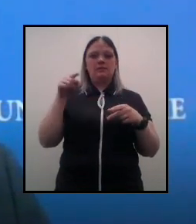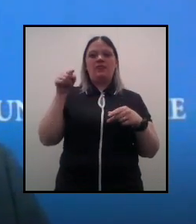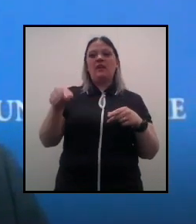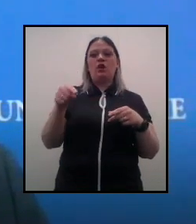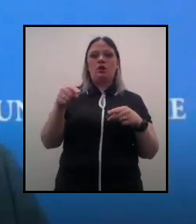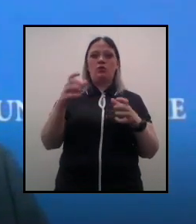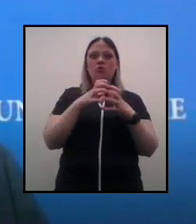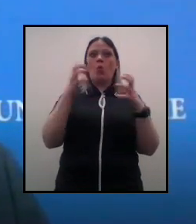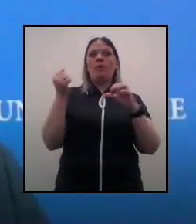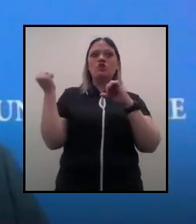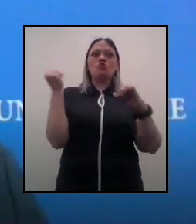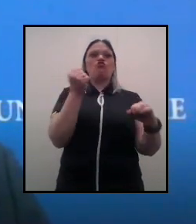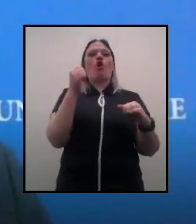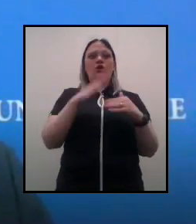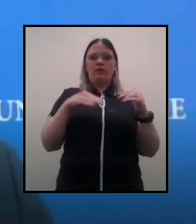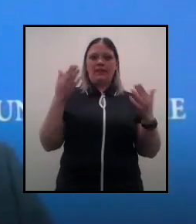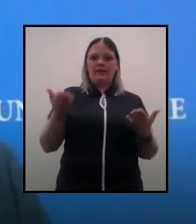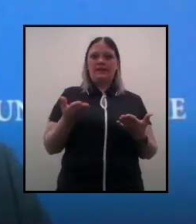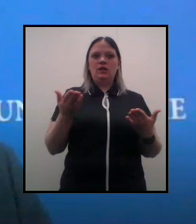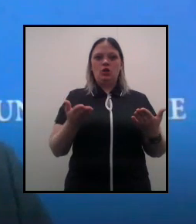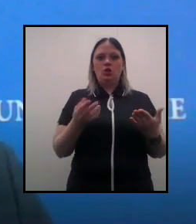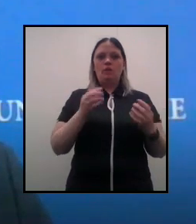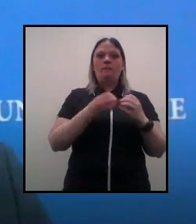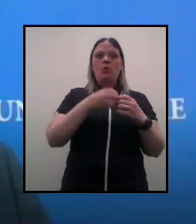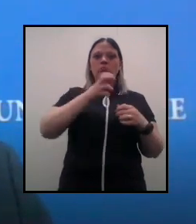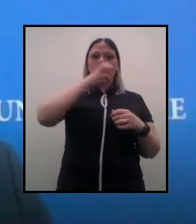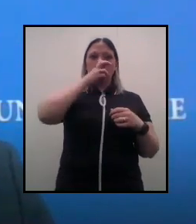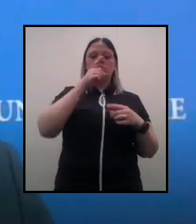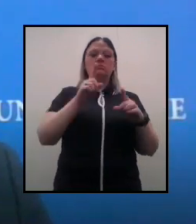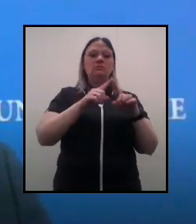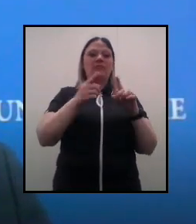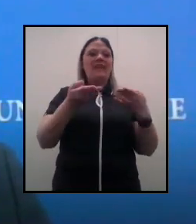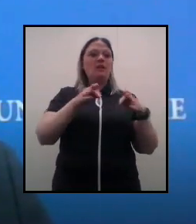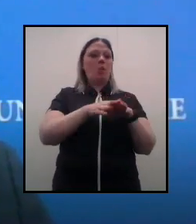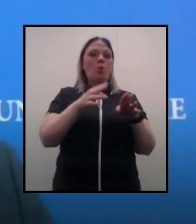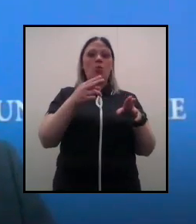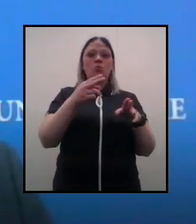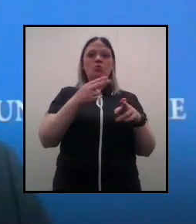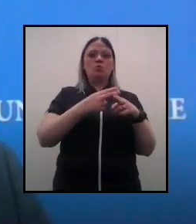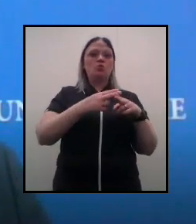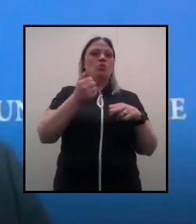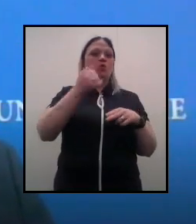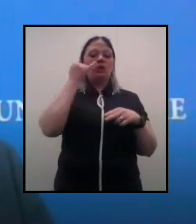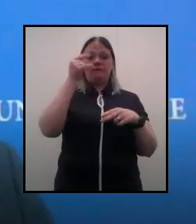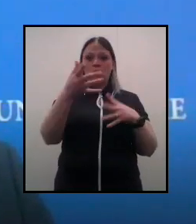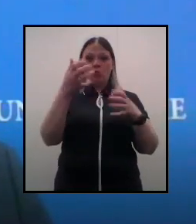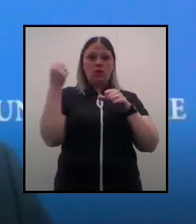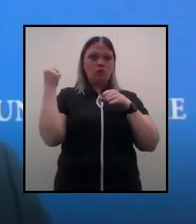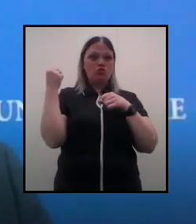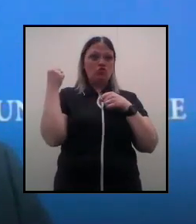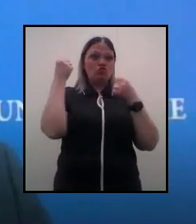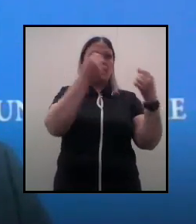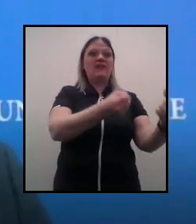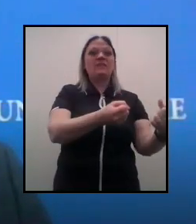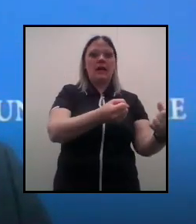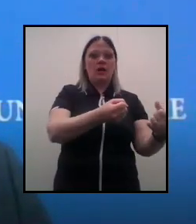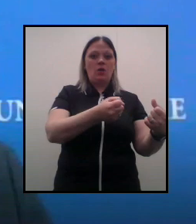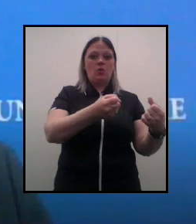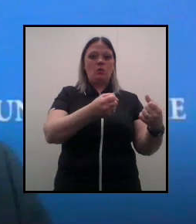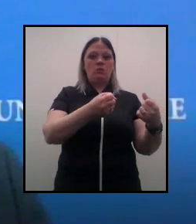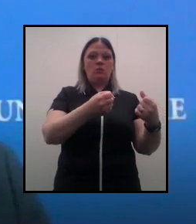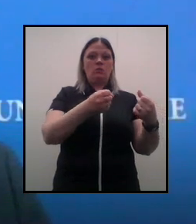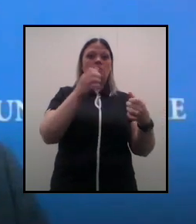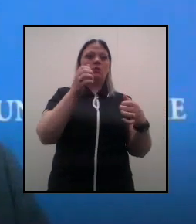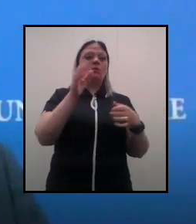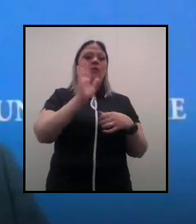much stronger than what we have here. So they shut down a lot sooner. If people are thinking about driving down, what County Executive